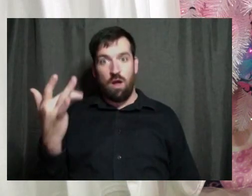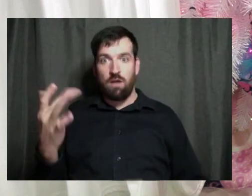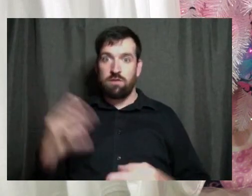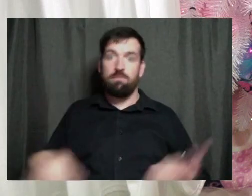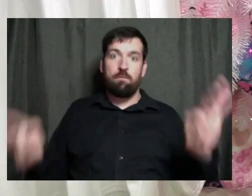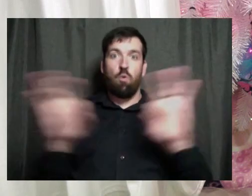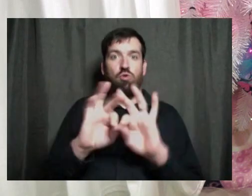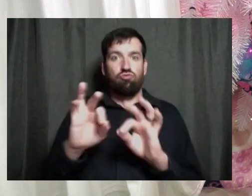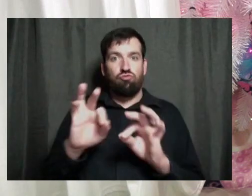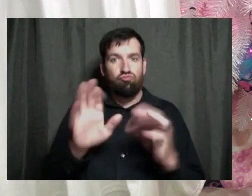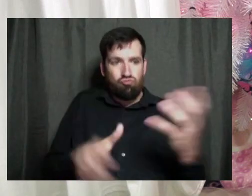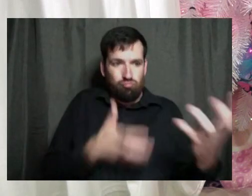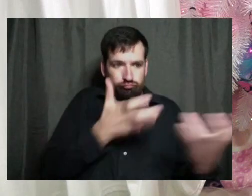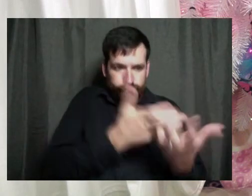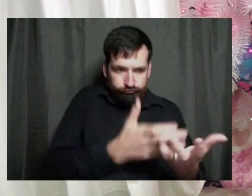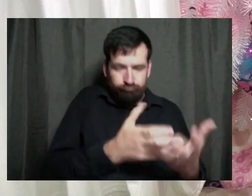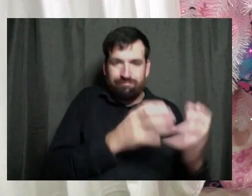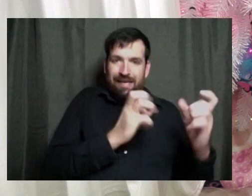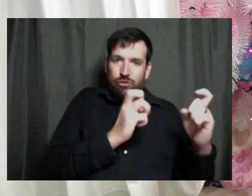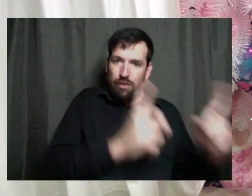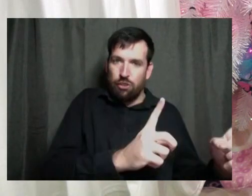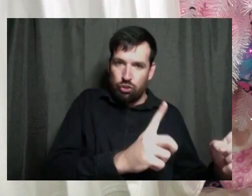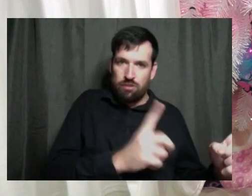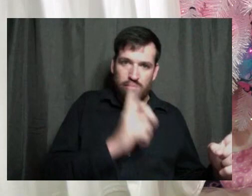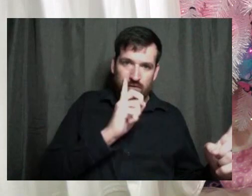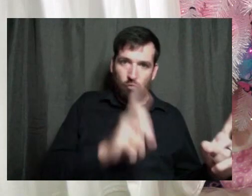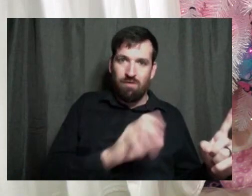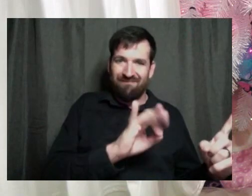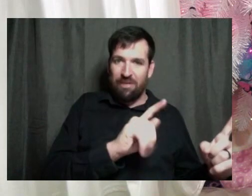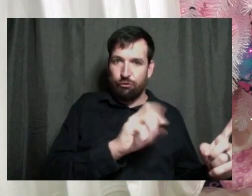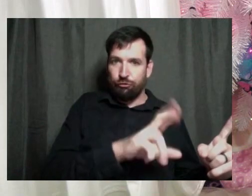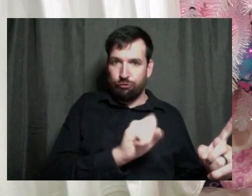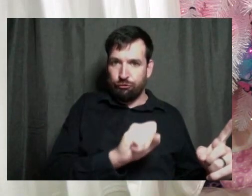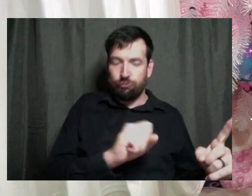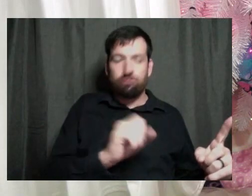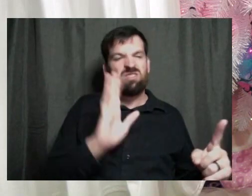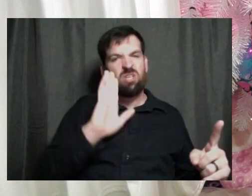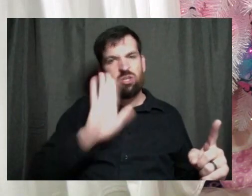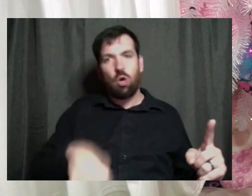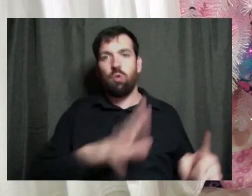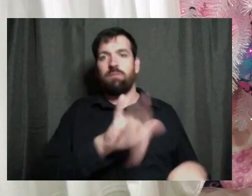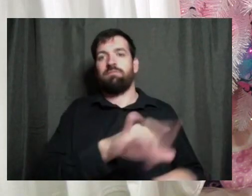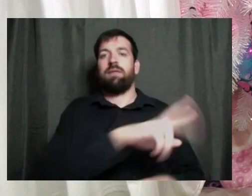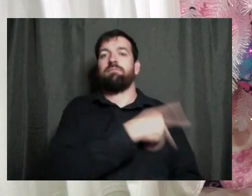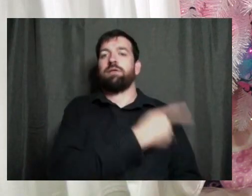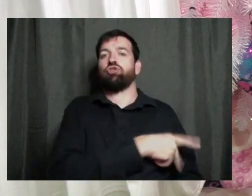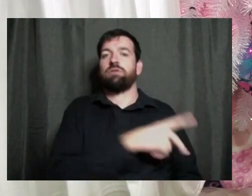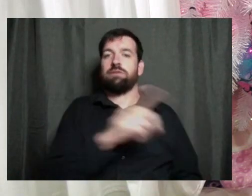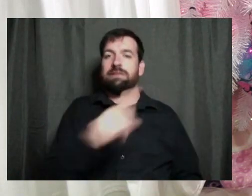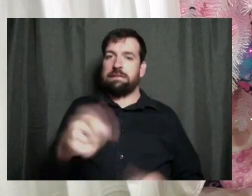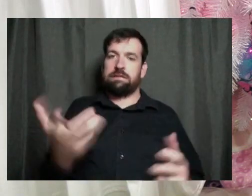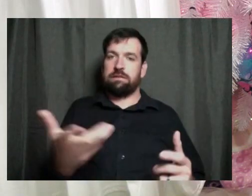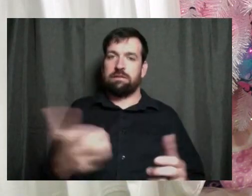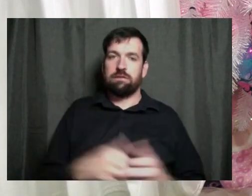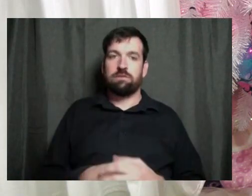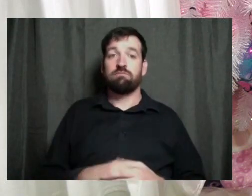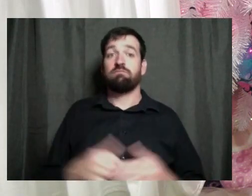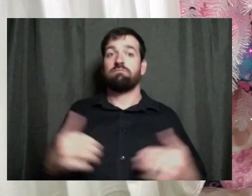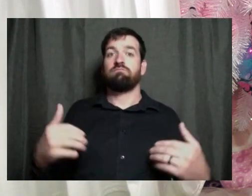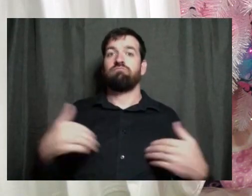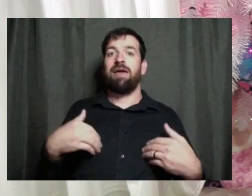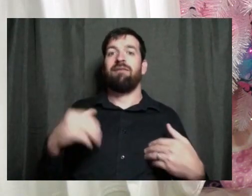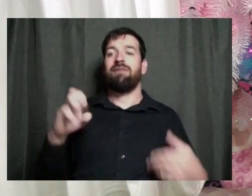right education that will know what that patient needs. But we have enhancers, we